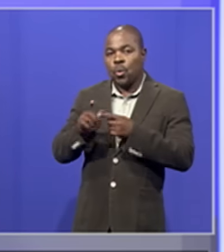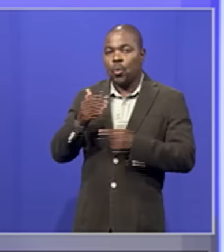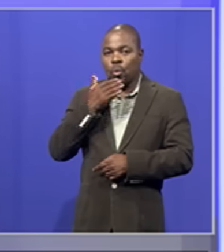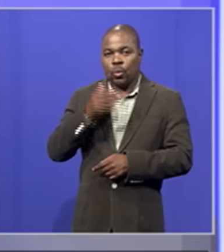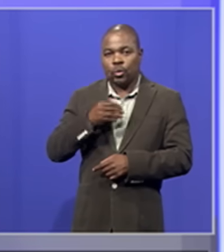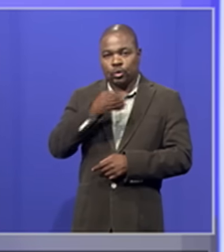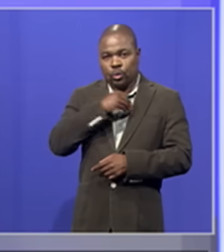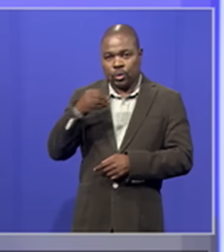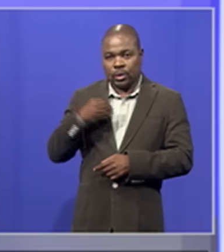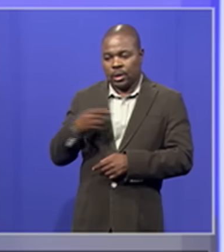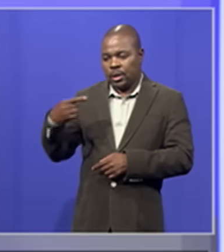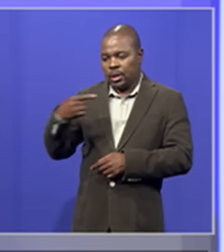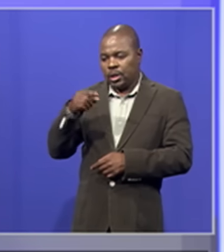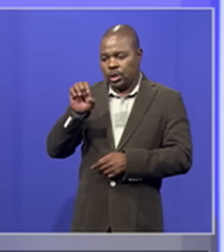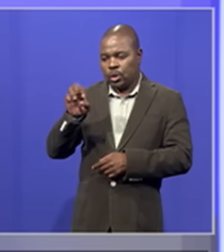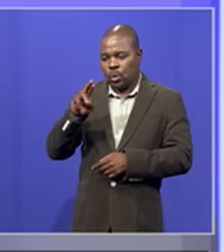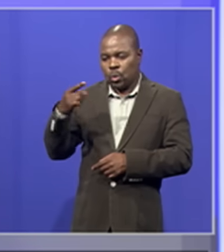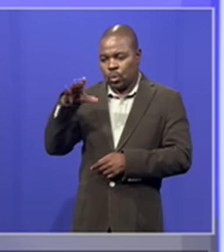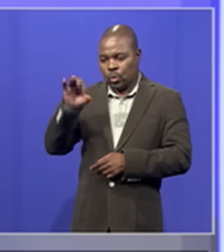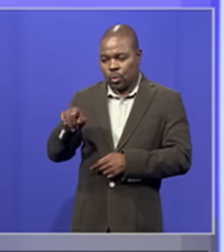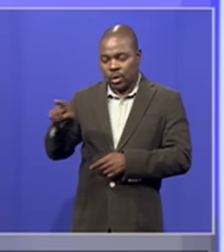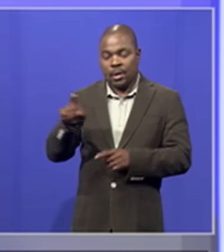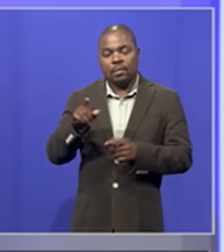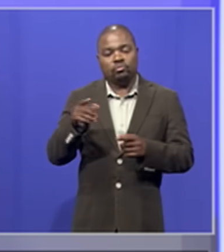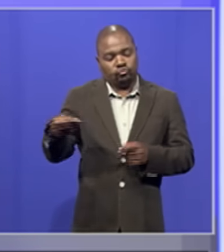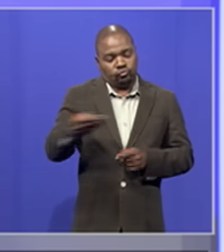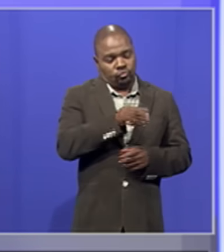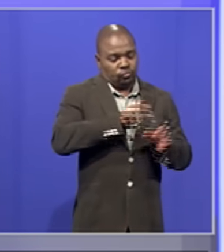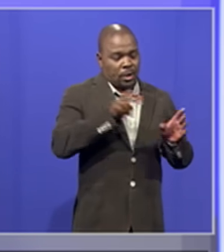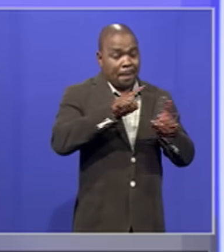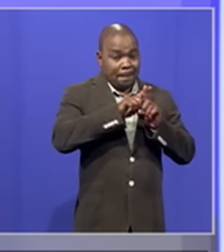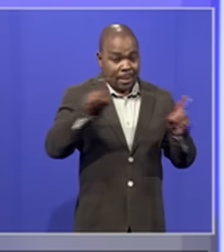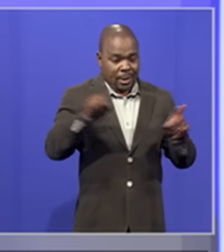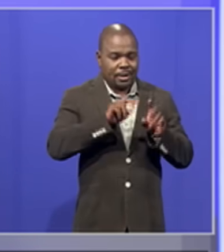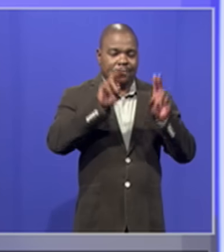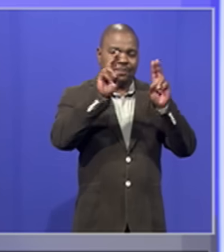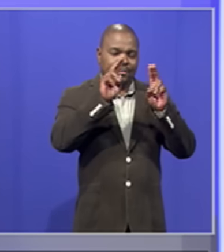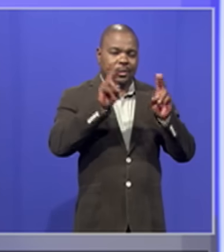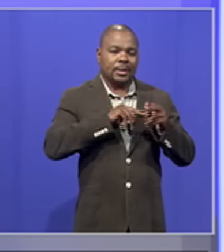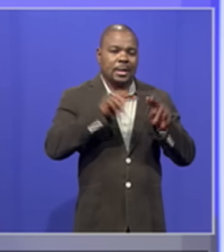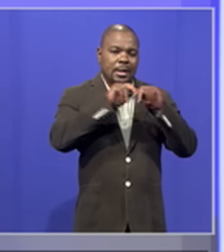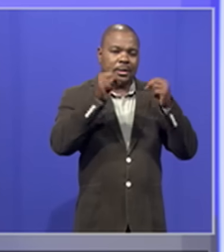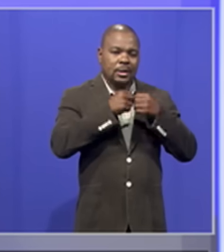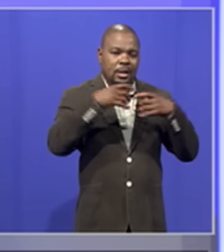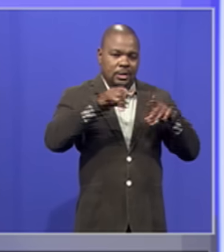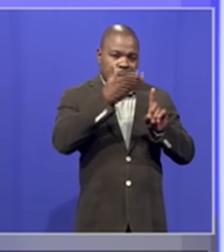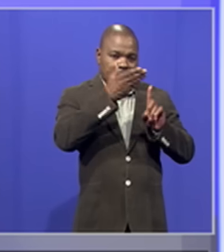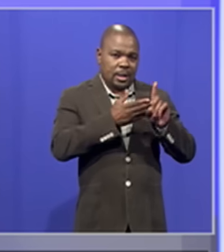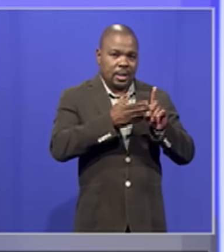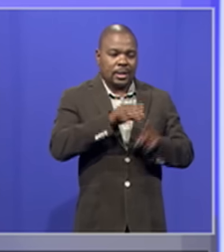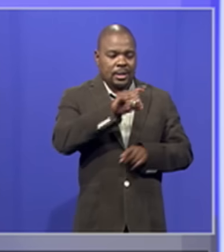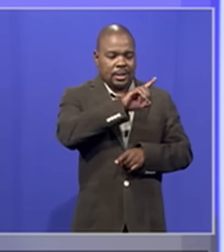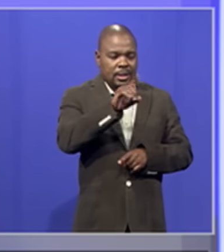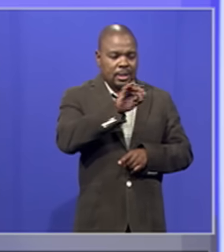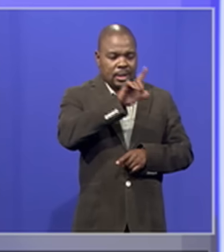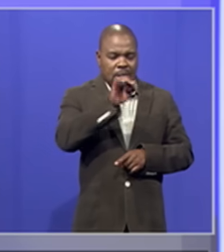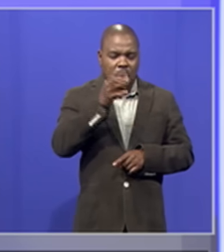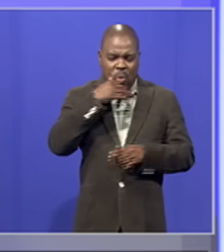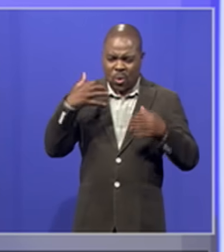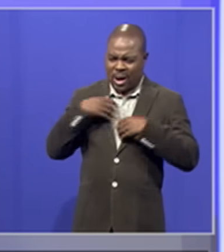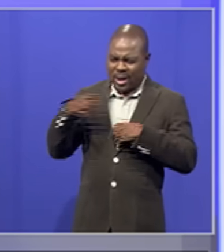Dion George. E fela modulasetulo wa lekgotla la federal Helen Zille o re o tshwenya ke nako yeo George a kgethilego go etokolla